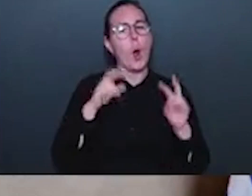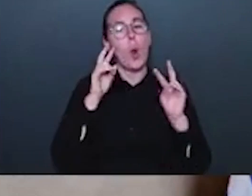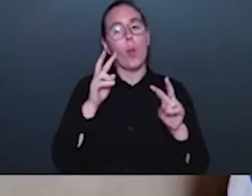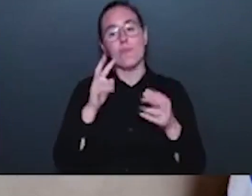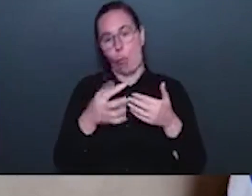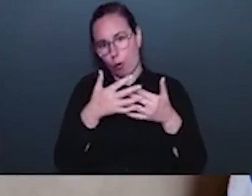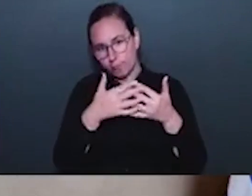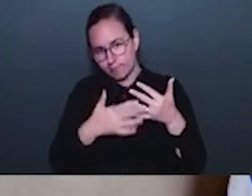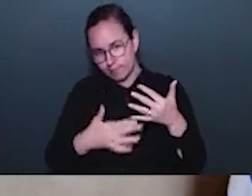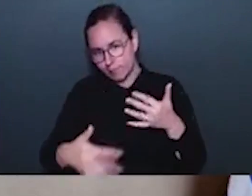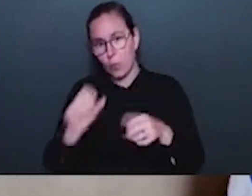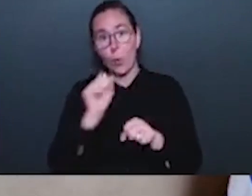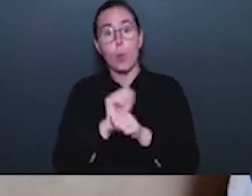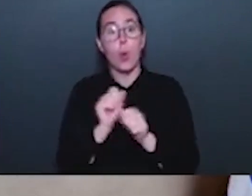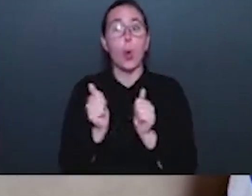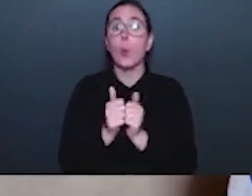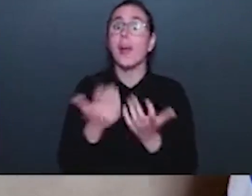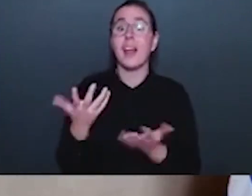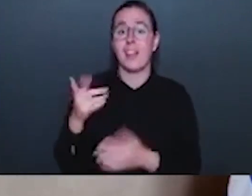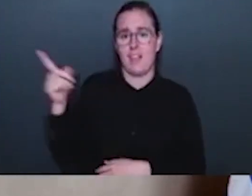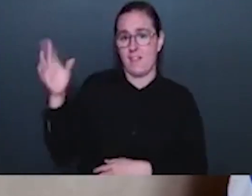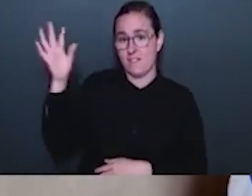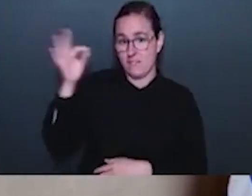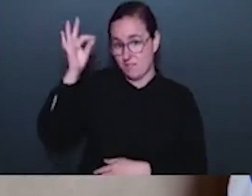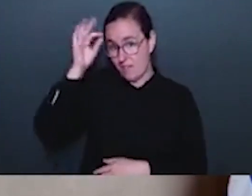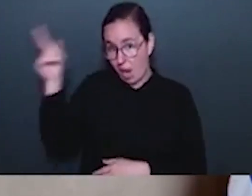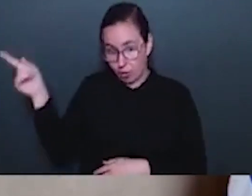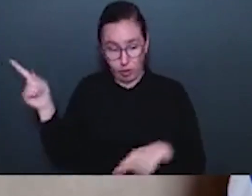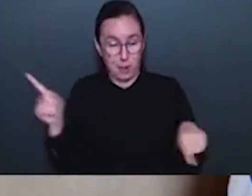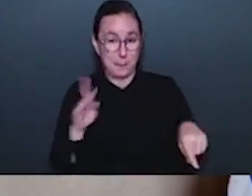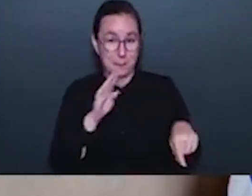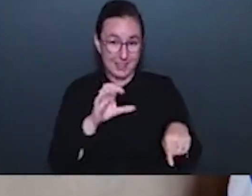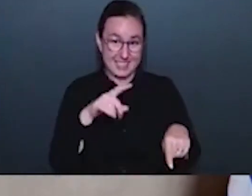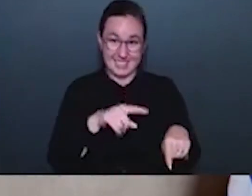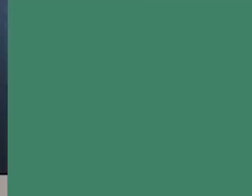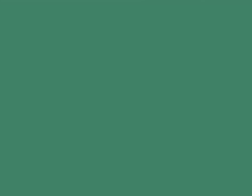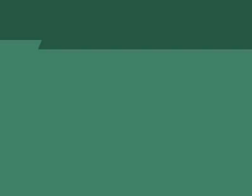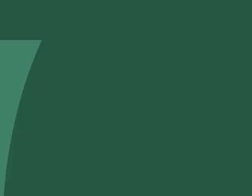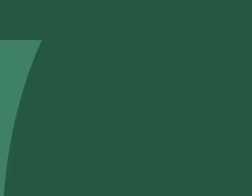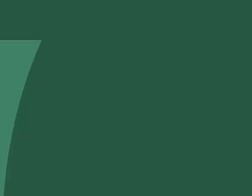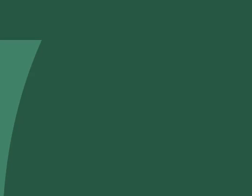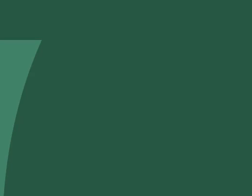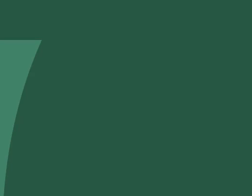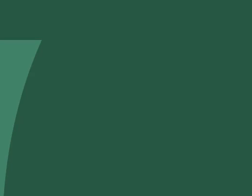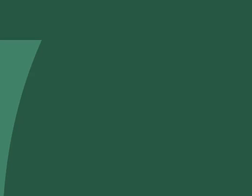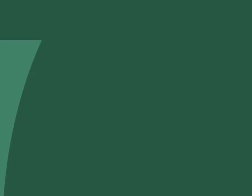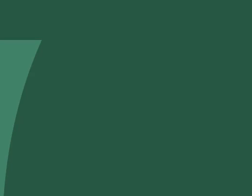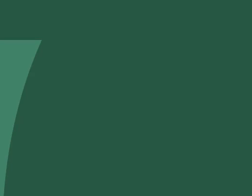face over the next few years. And I know this will make an important difference in people's lives.